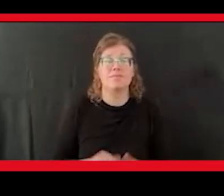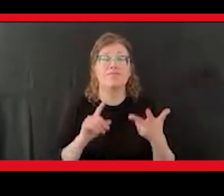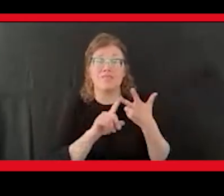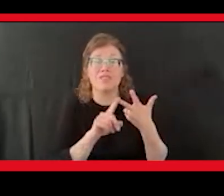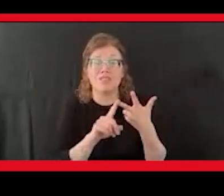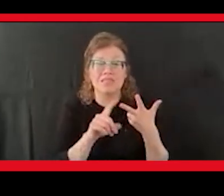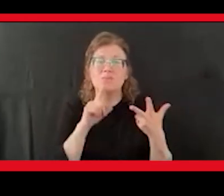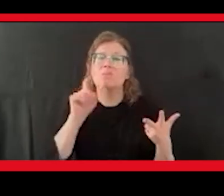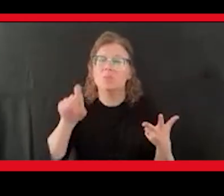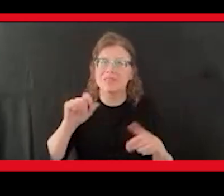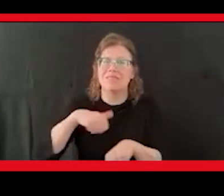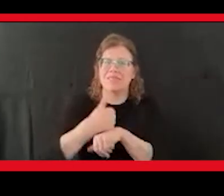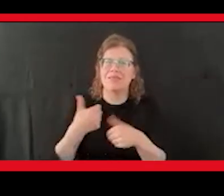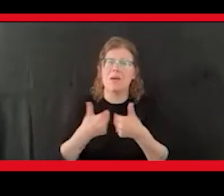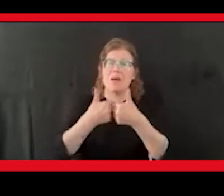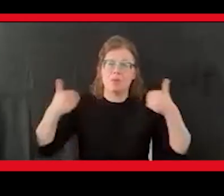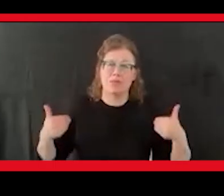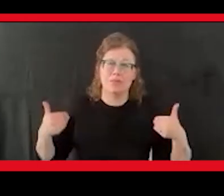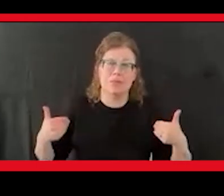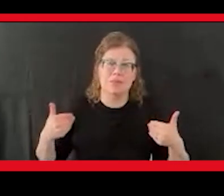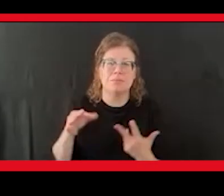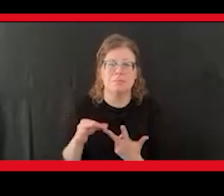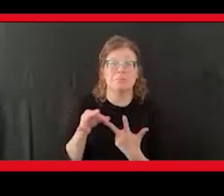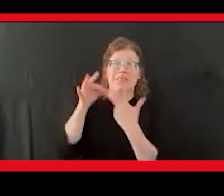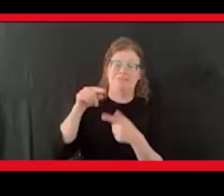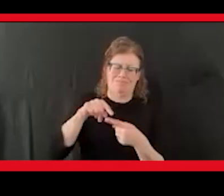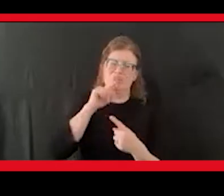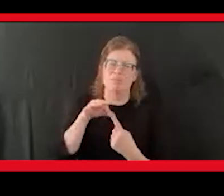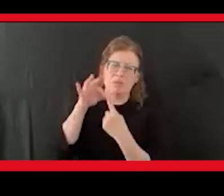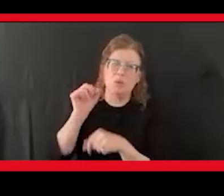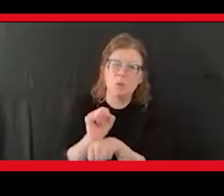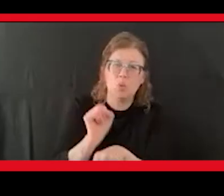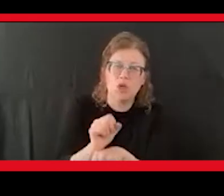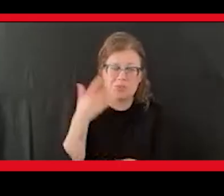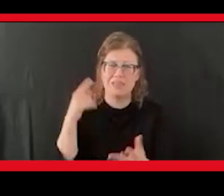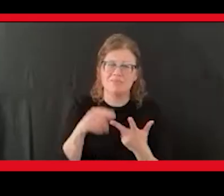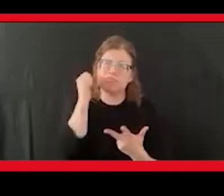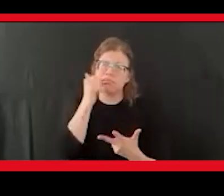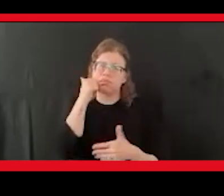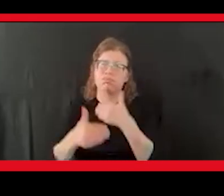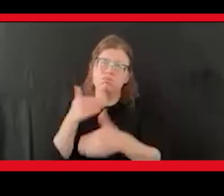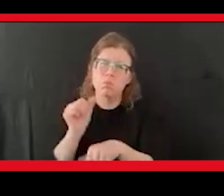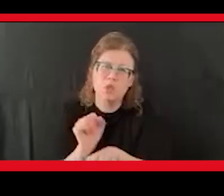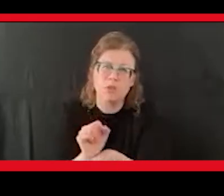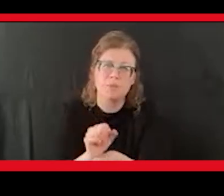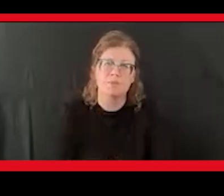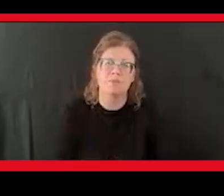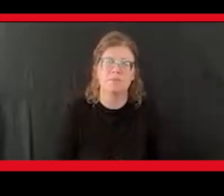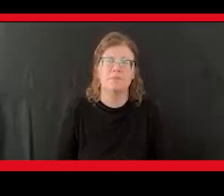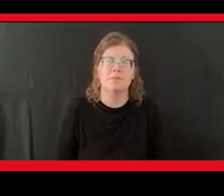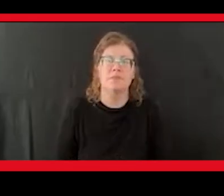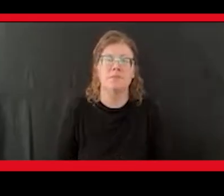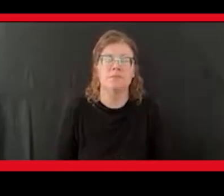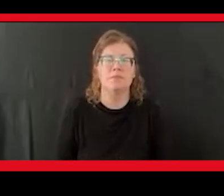typically considered to be part of your regular operations. This can support staff training